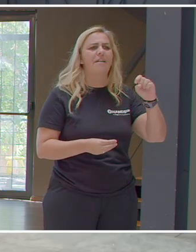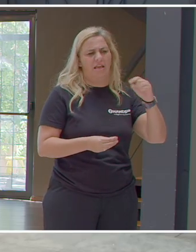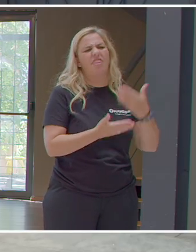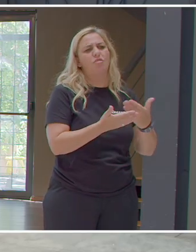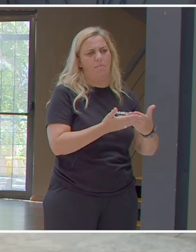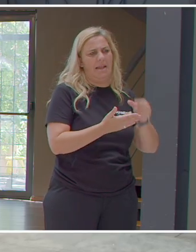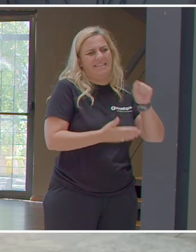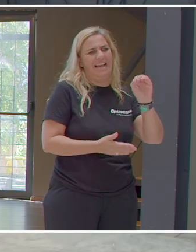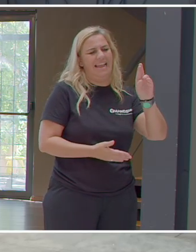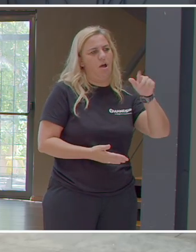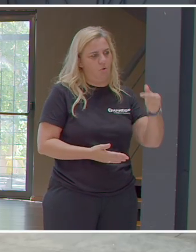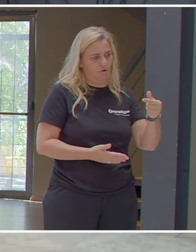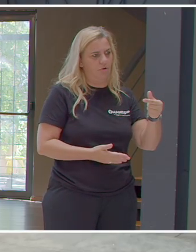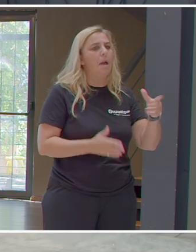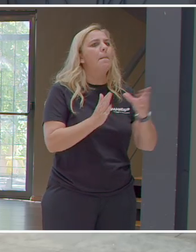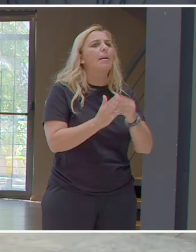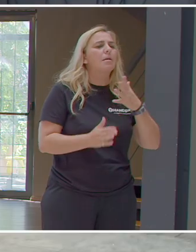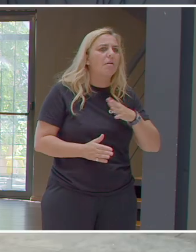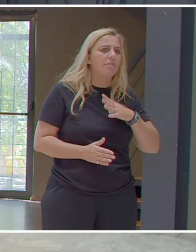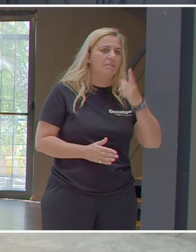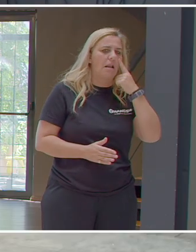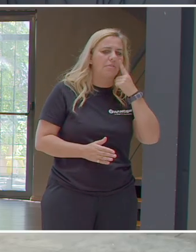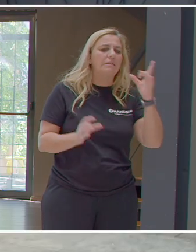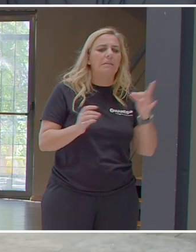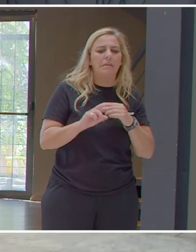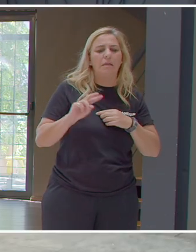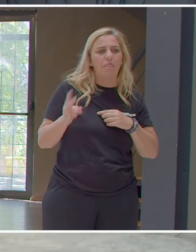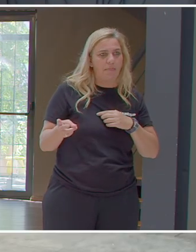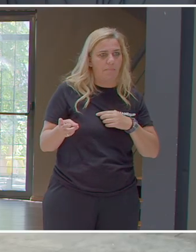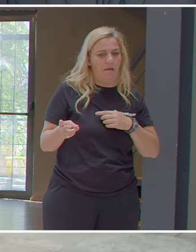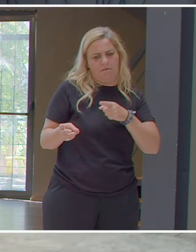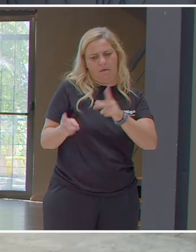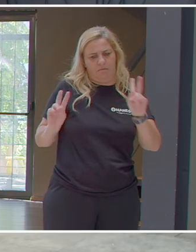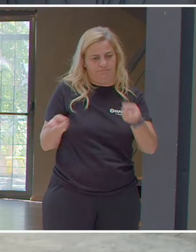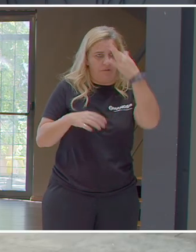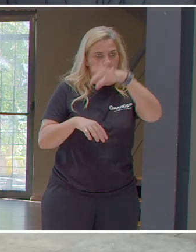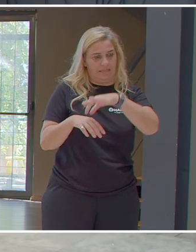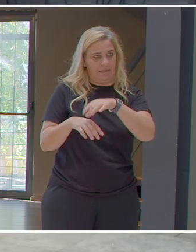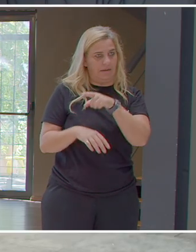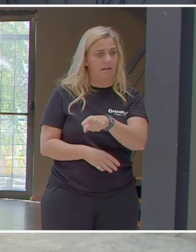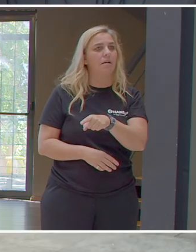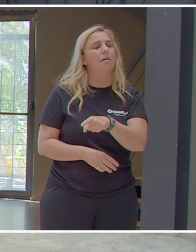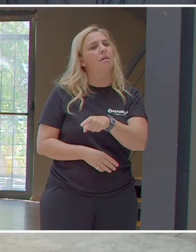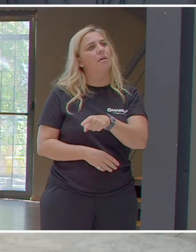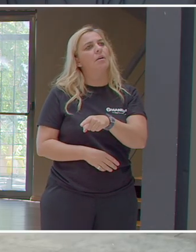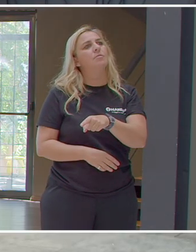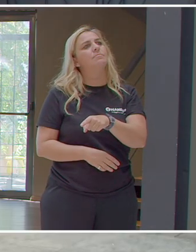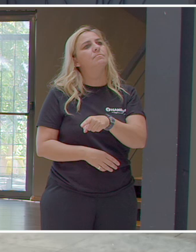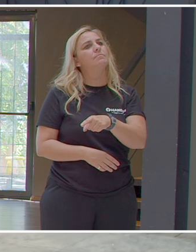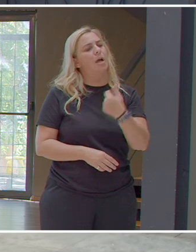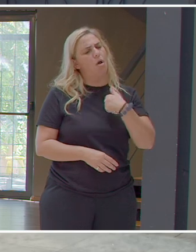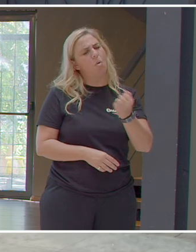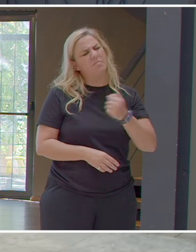up, for example, when someone in your surroundings has been diagnosed with an illness, I would bet a lot of